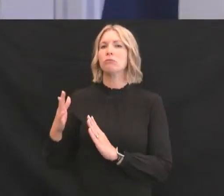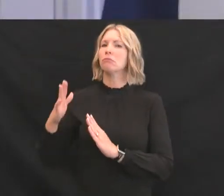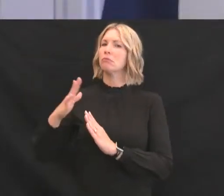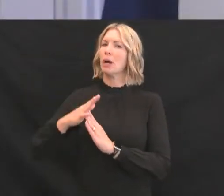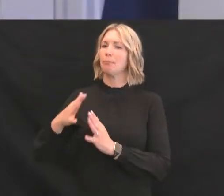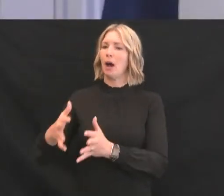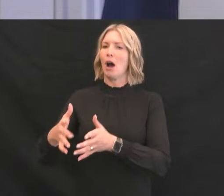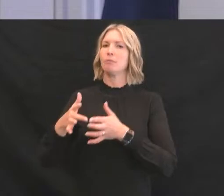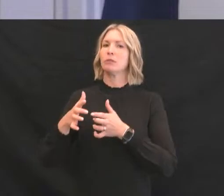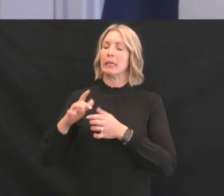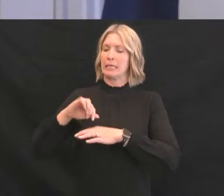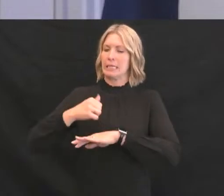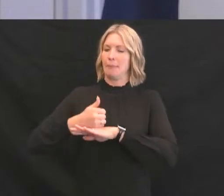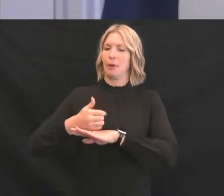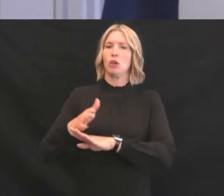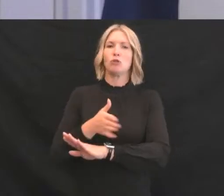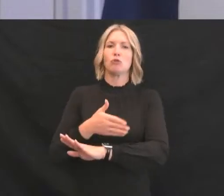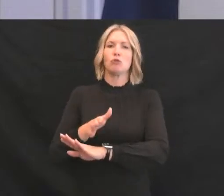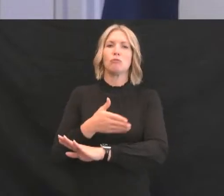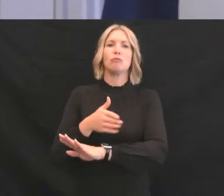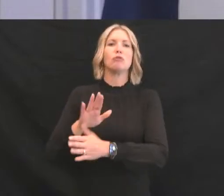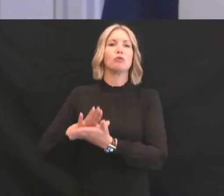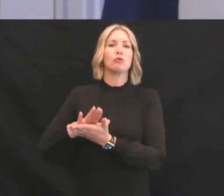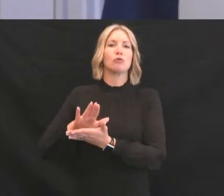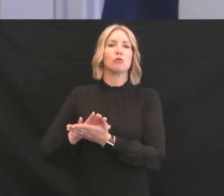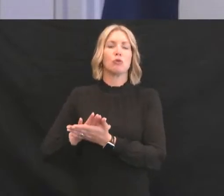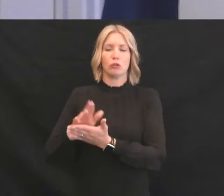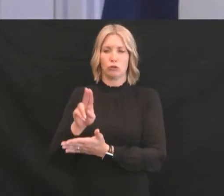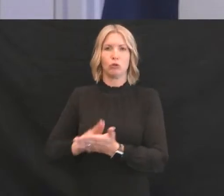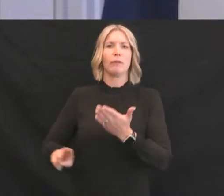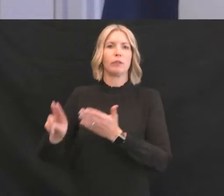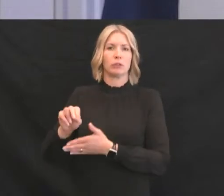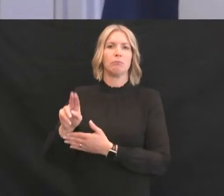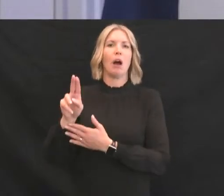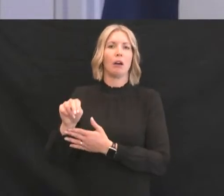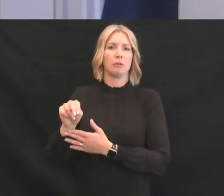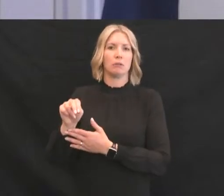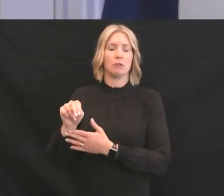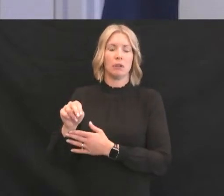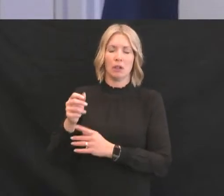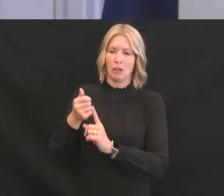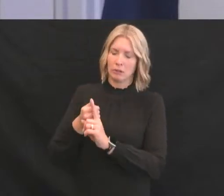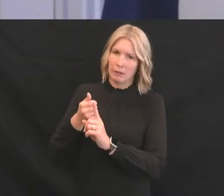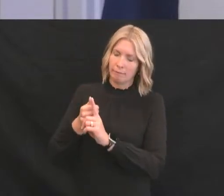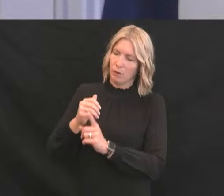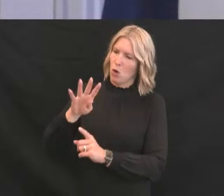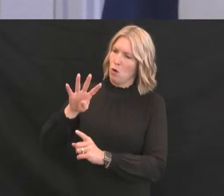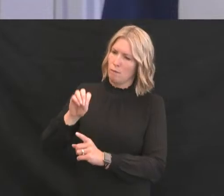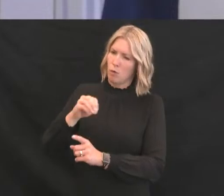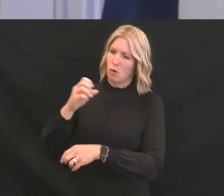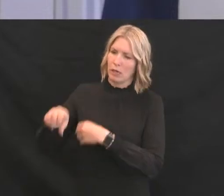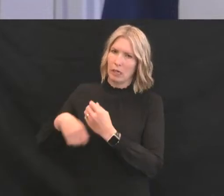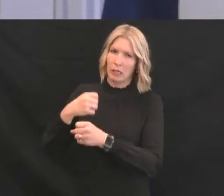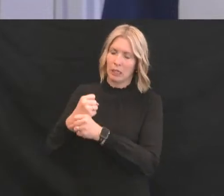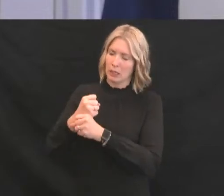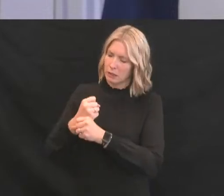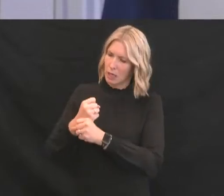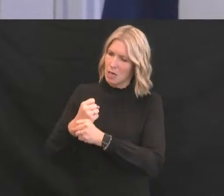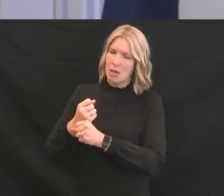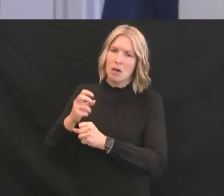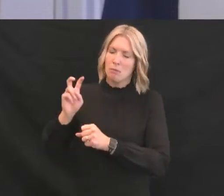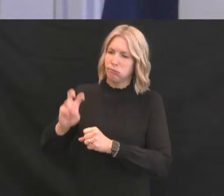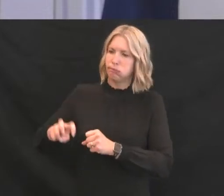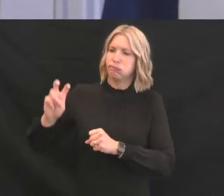at Memorial University. For more than 40 years, Ms. Furlong guided locals and visitors to learn about